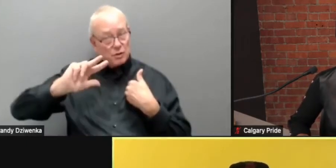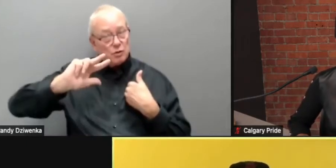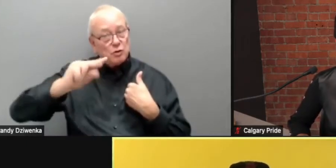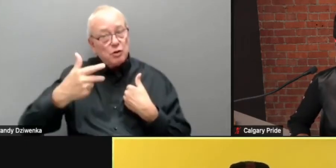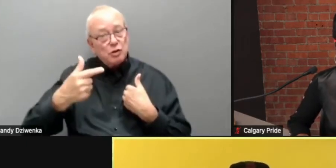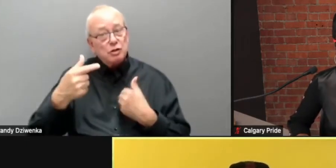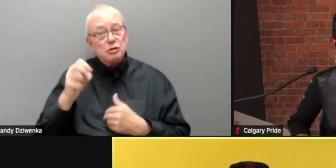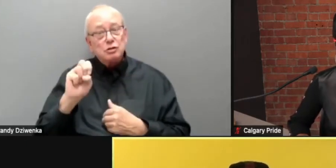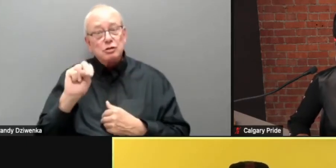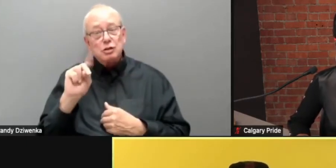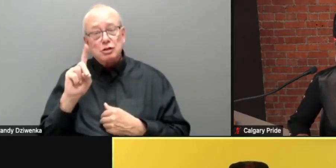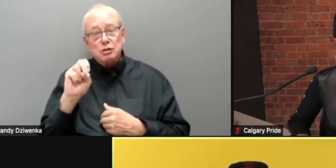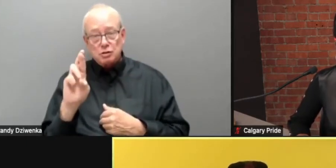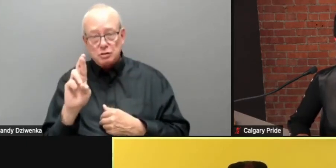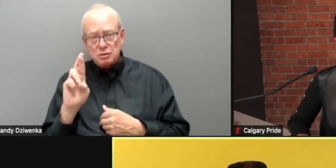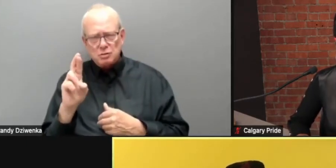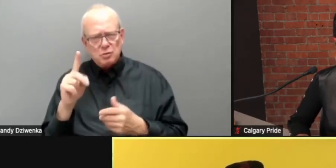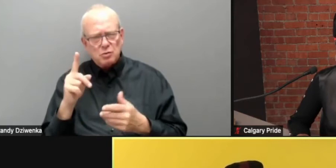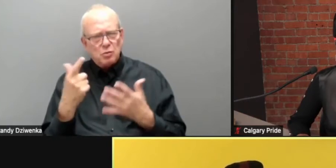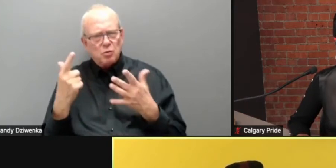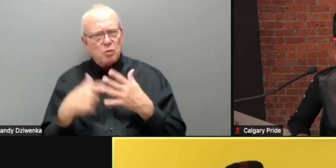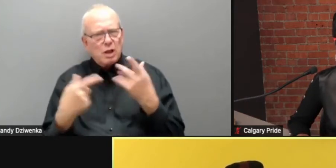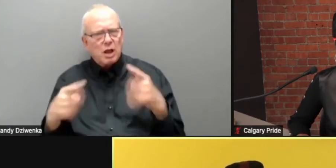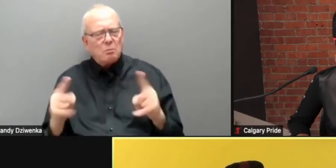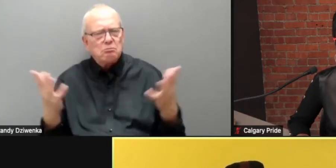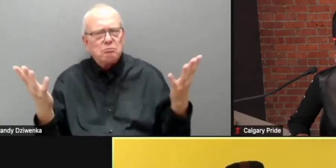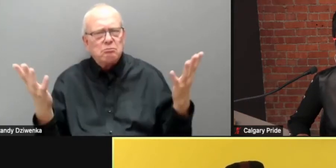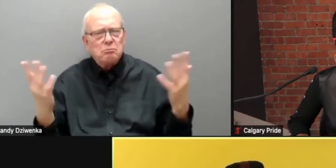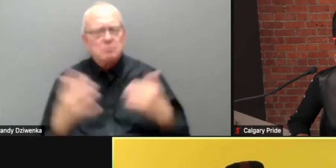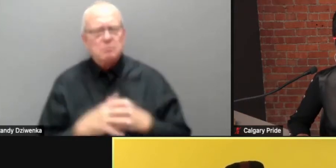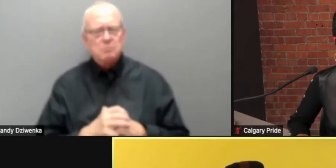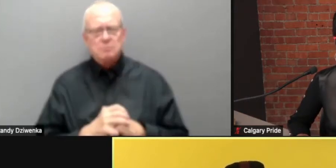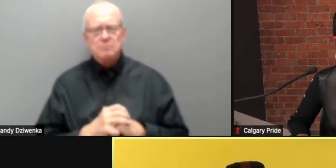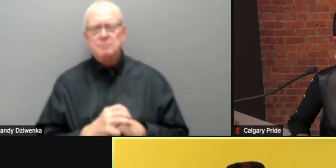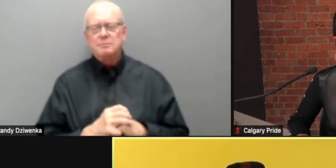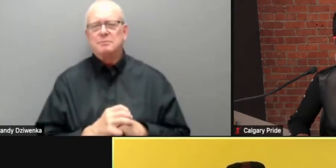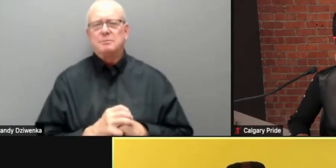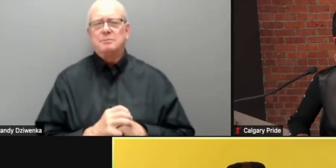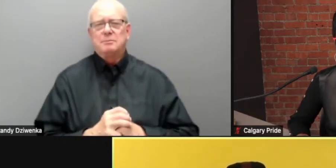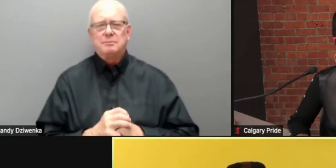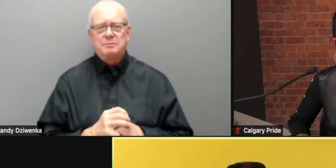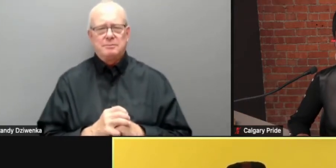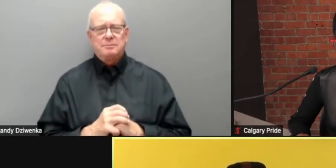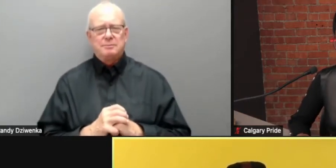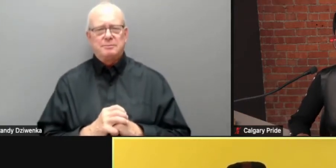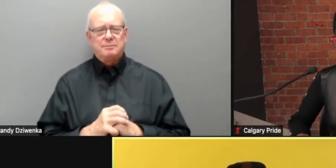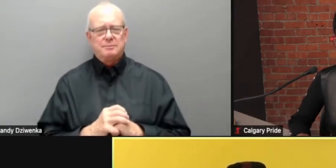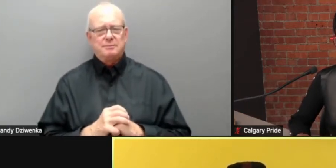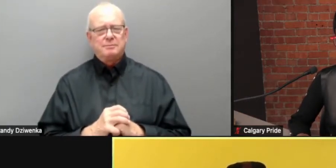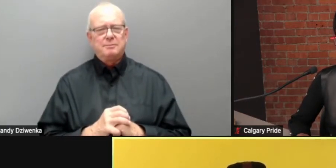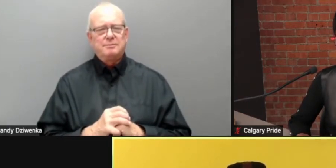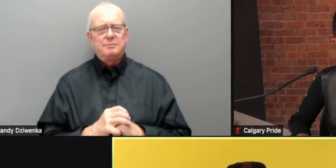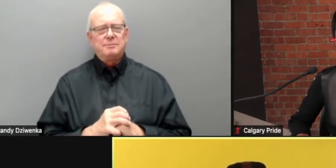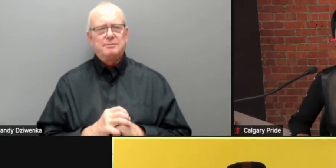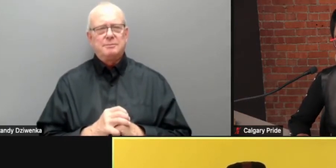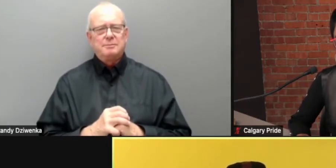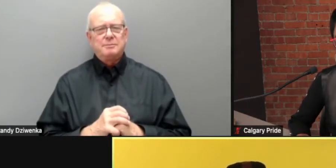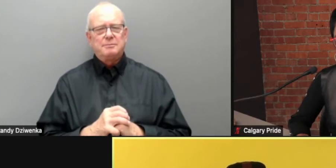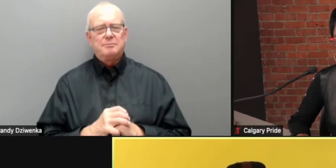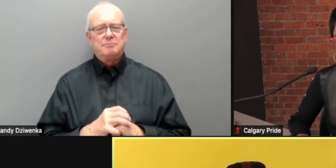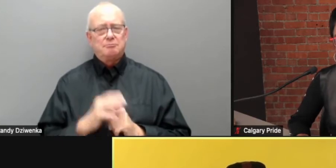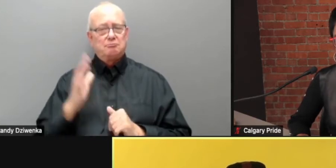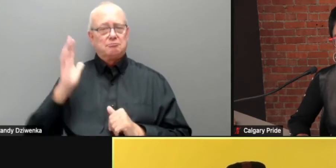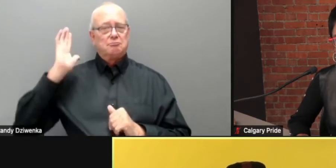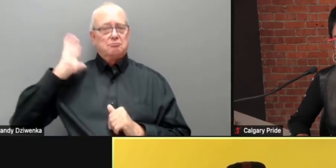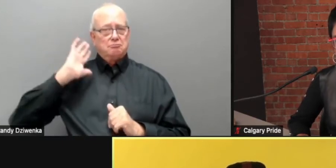Yeah, so as I was mentioning, culturally, we have been a very tolerant country as such, and we've